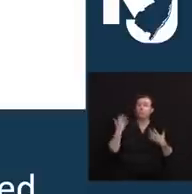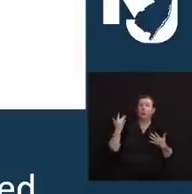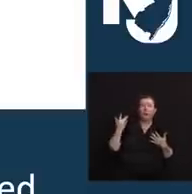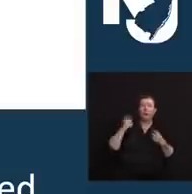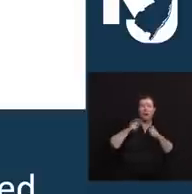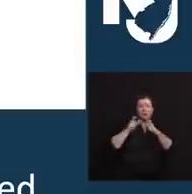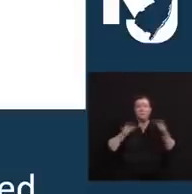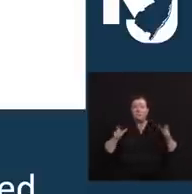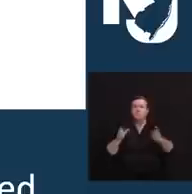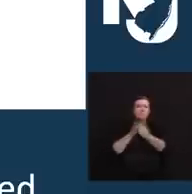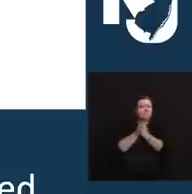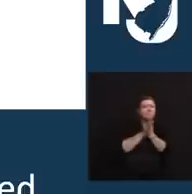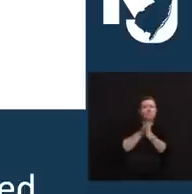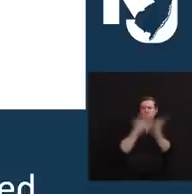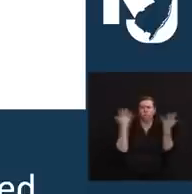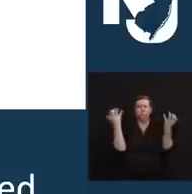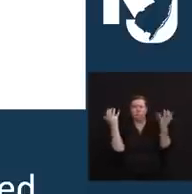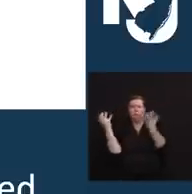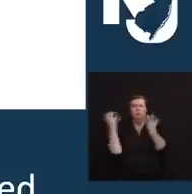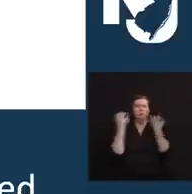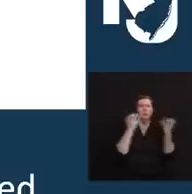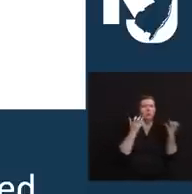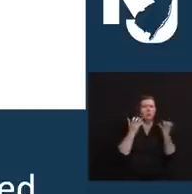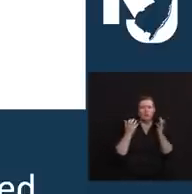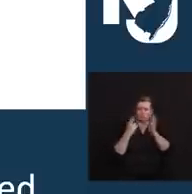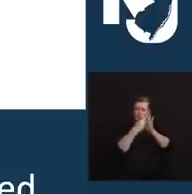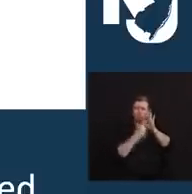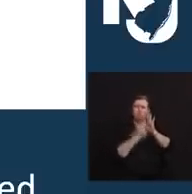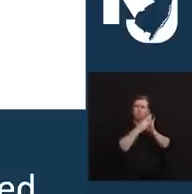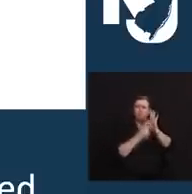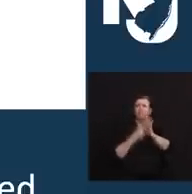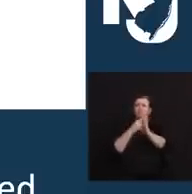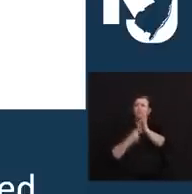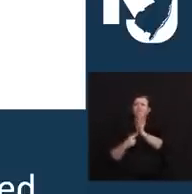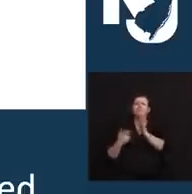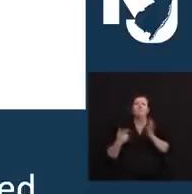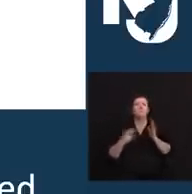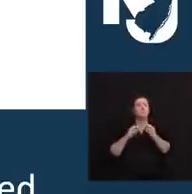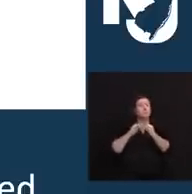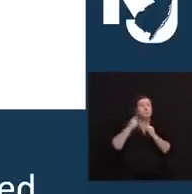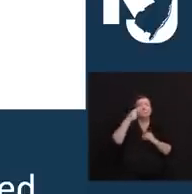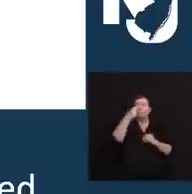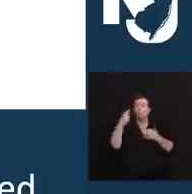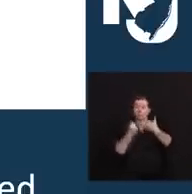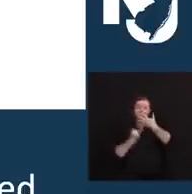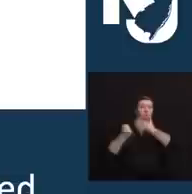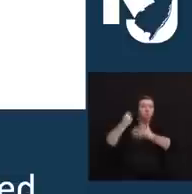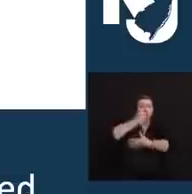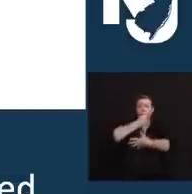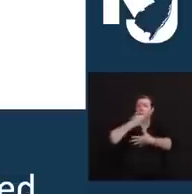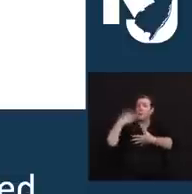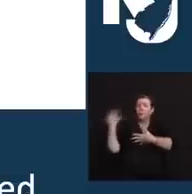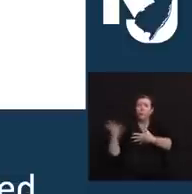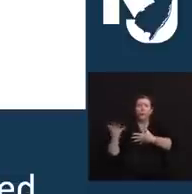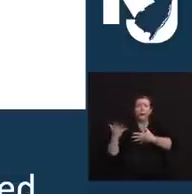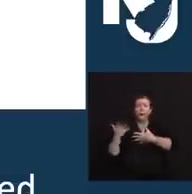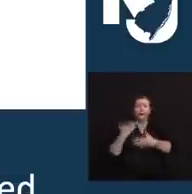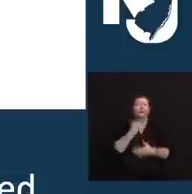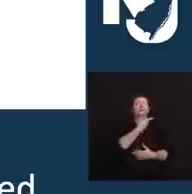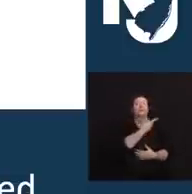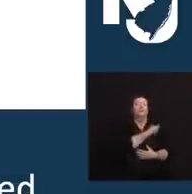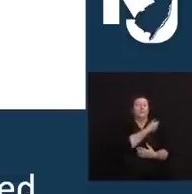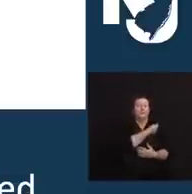of incoming pre-registrations, our top priority for the moment remains vaccinating residents in the 1A